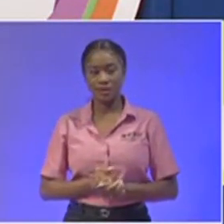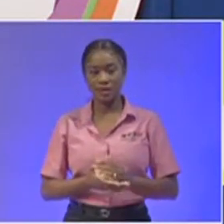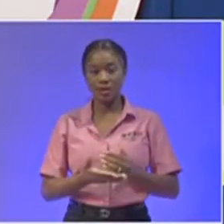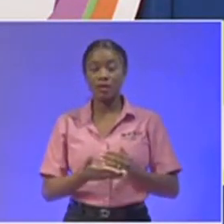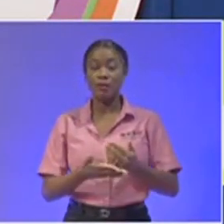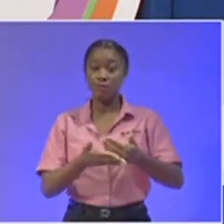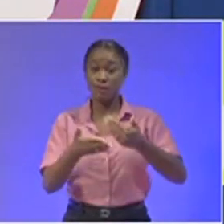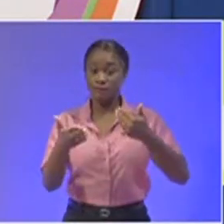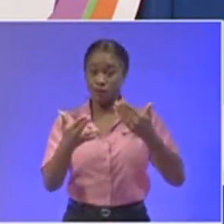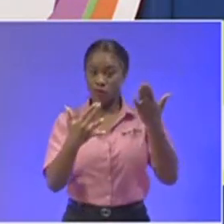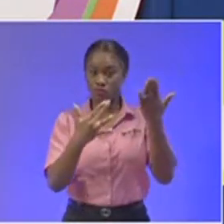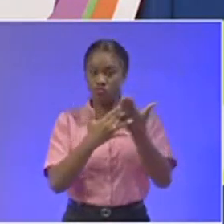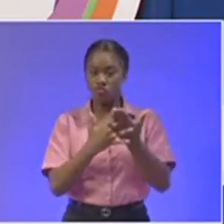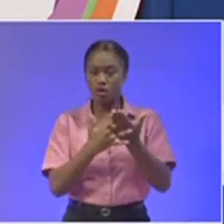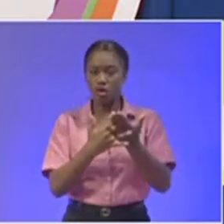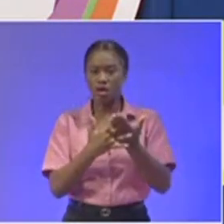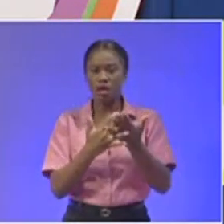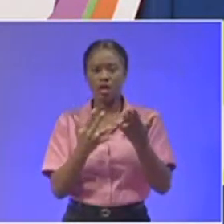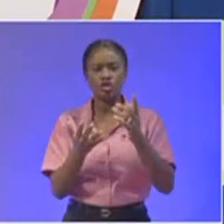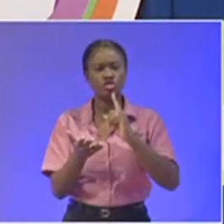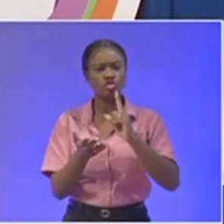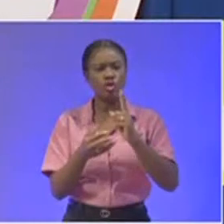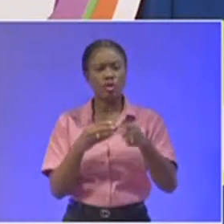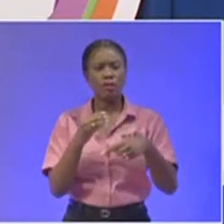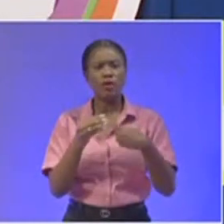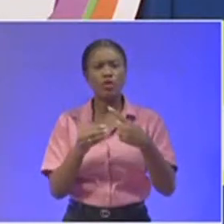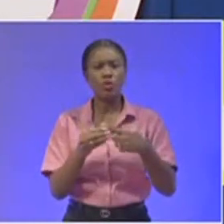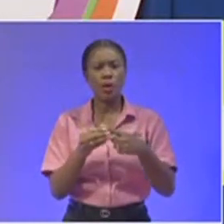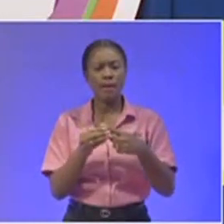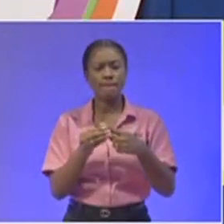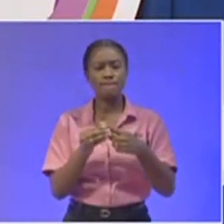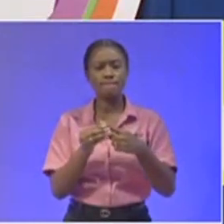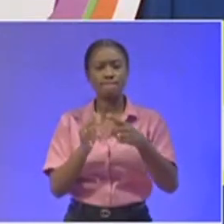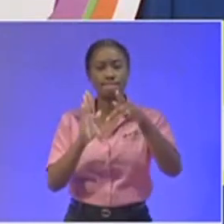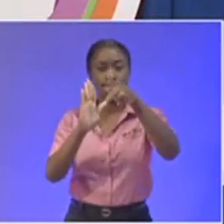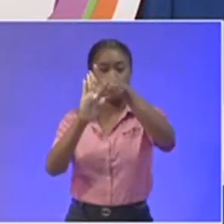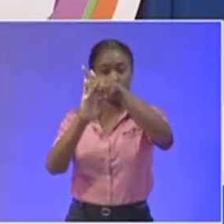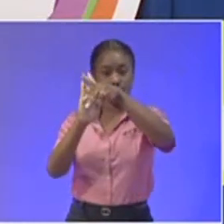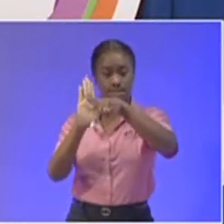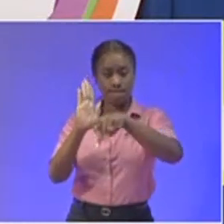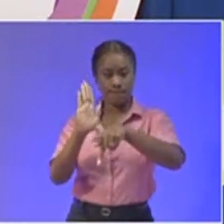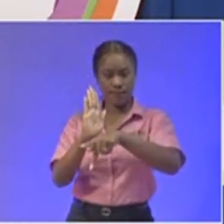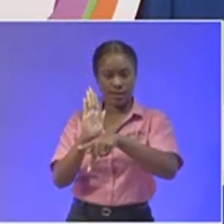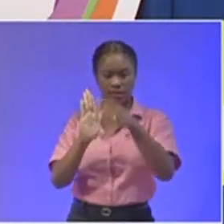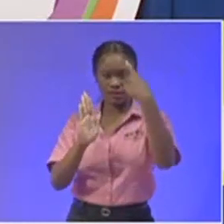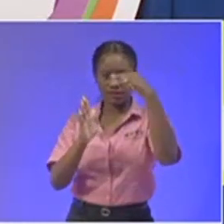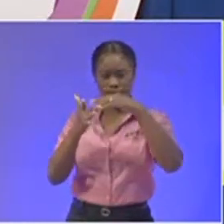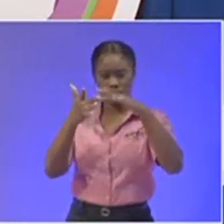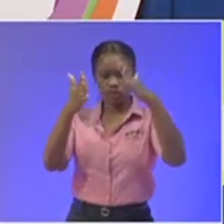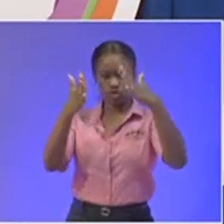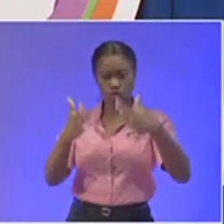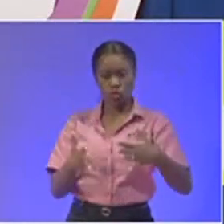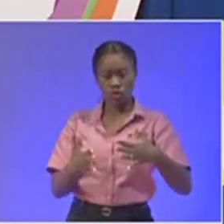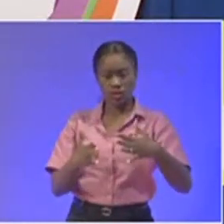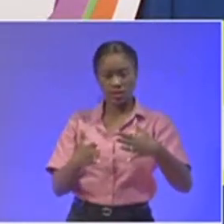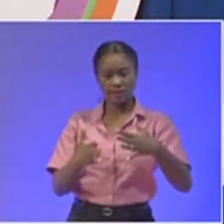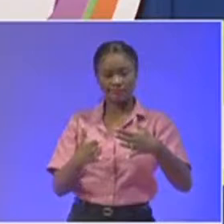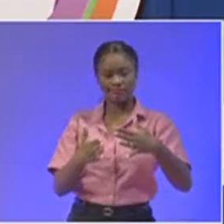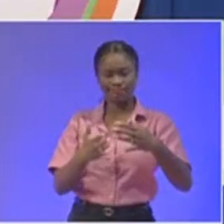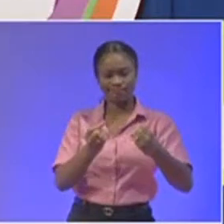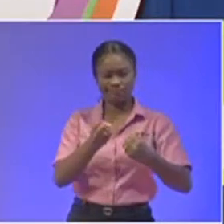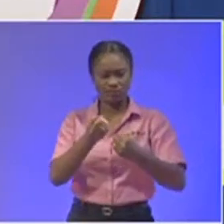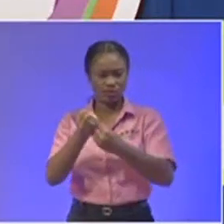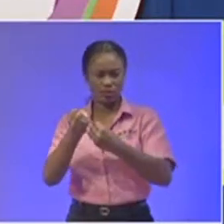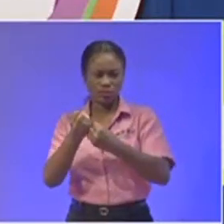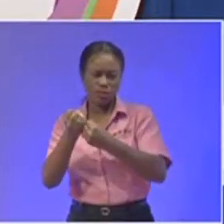we took the break, we looked at we were speaking about the policy and for student intervention, and what